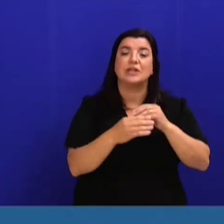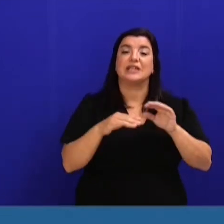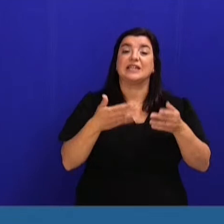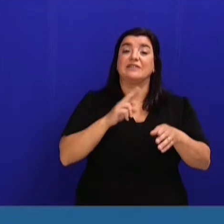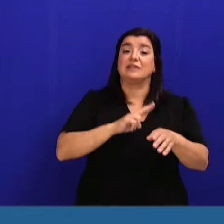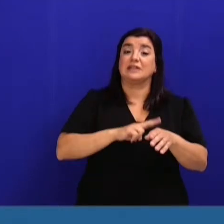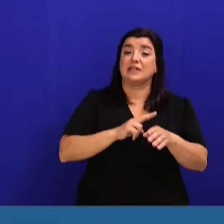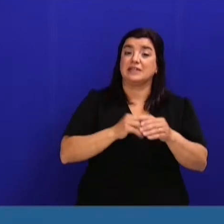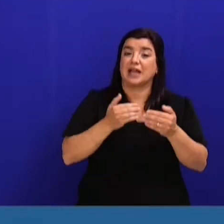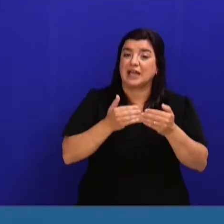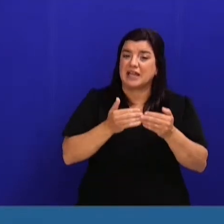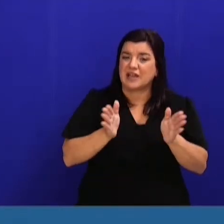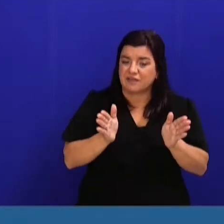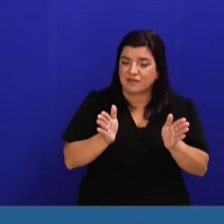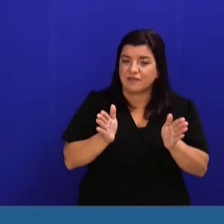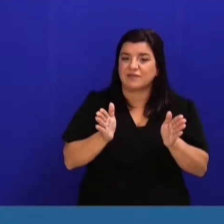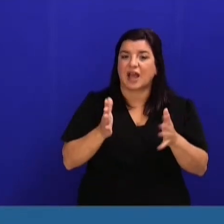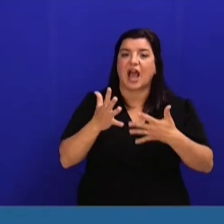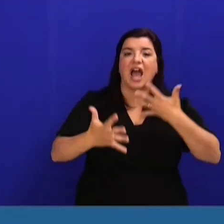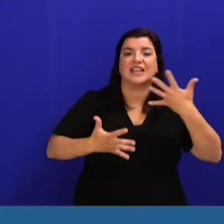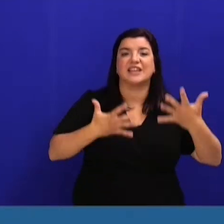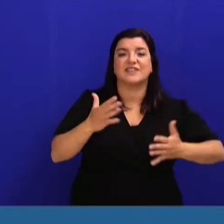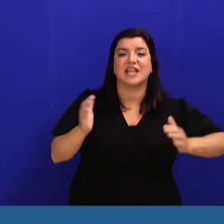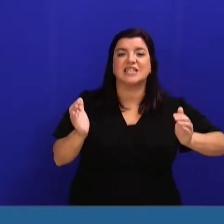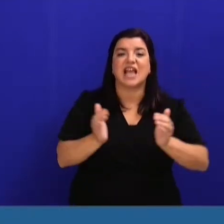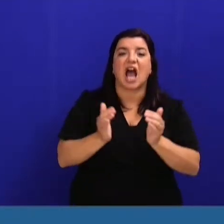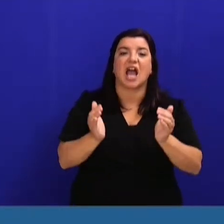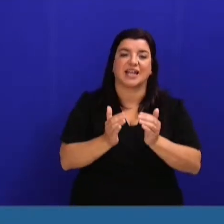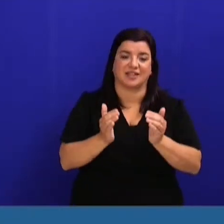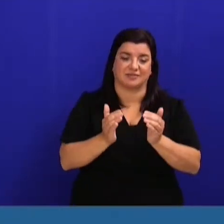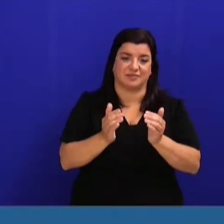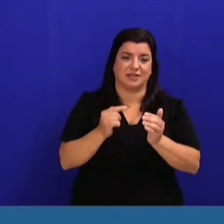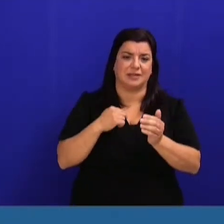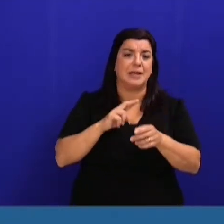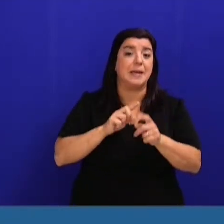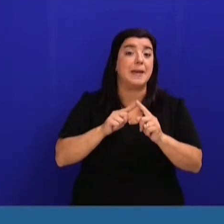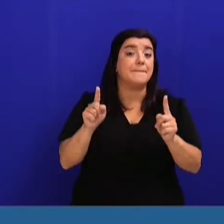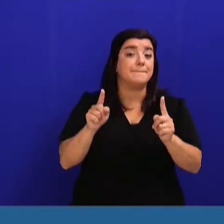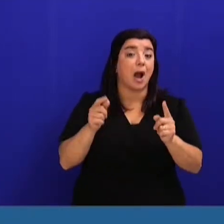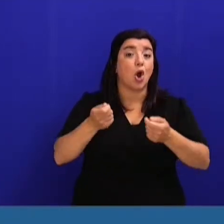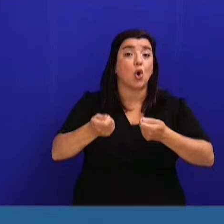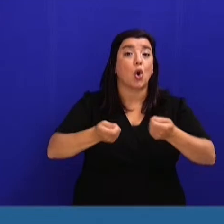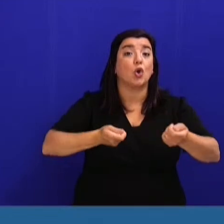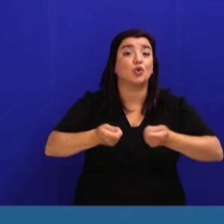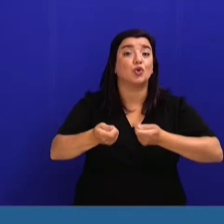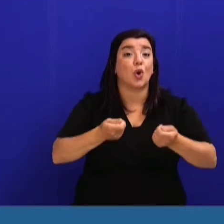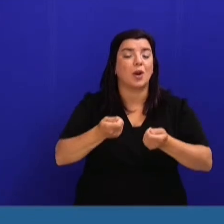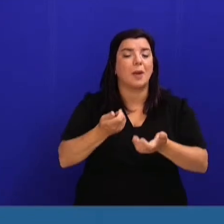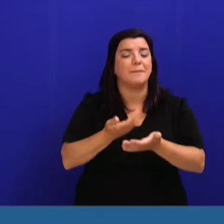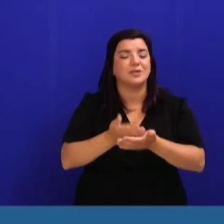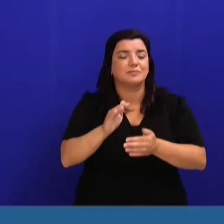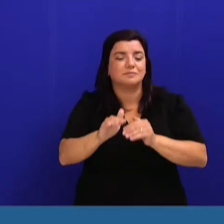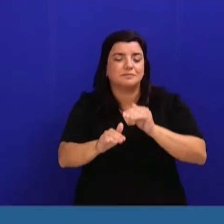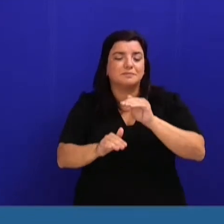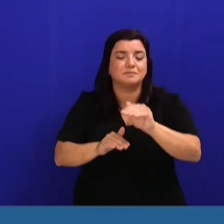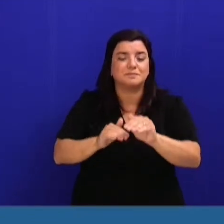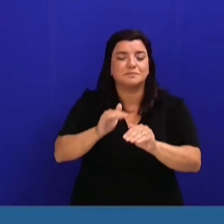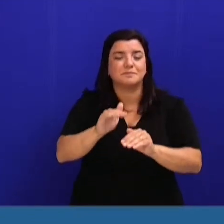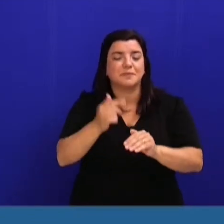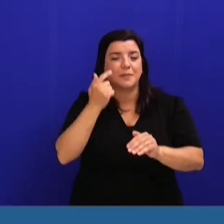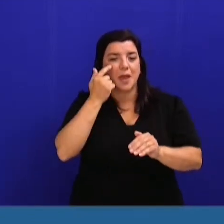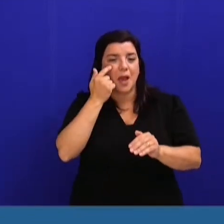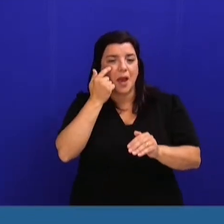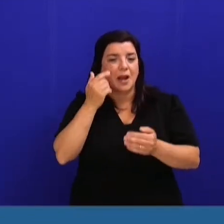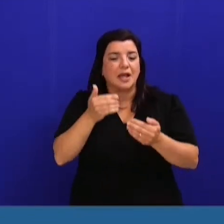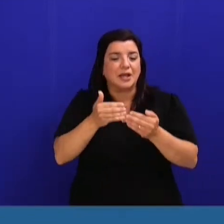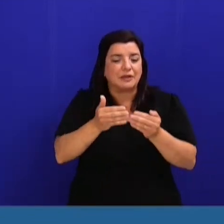nistgħu nagħmlu wkoll ċertu attivitajiet żgħar li jkunu kontrollati biex bil-mod il-mod inti tkun qiegħed ukoll tiftaħ bil-mod il-mod